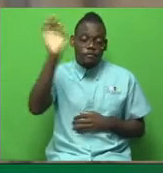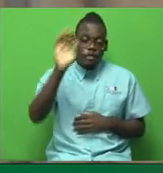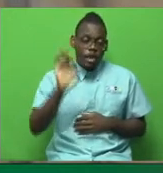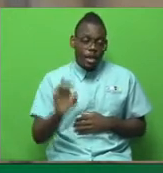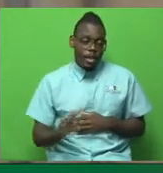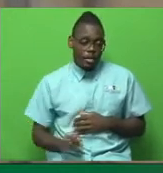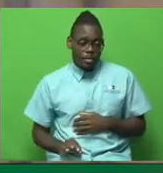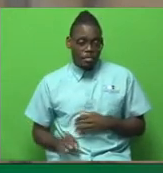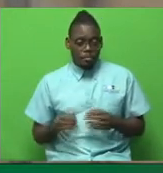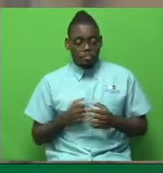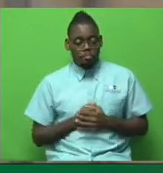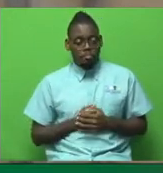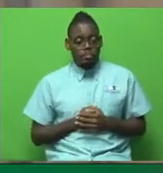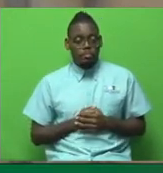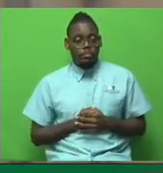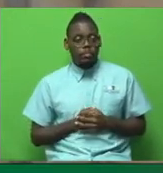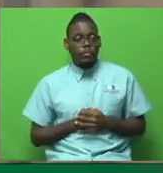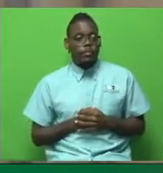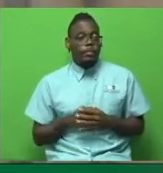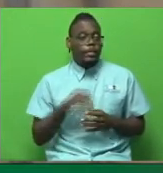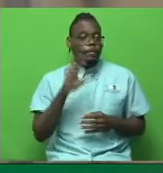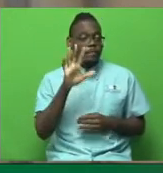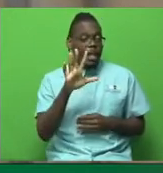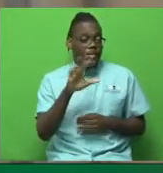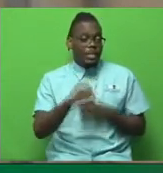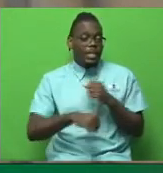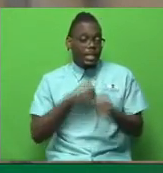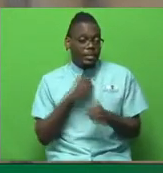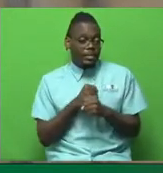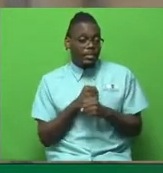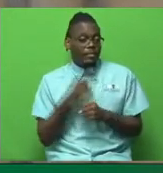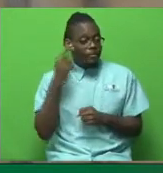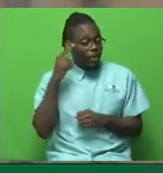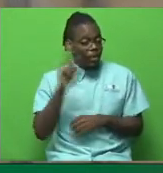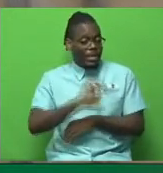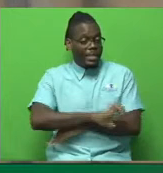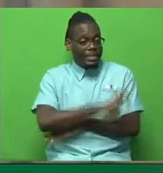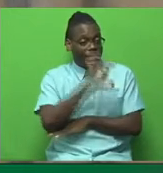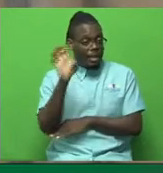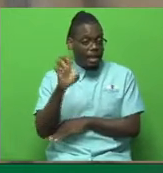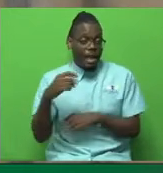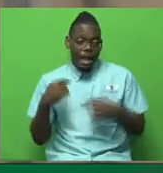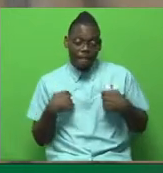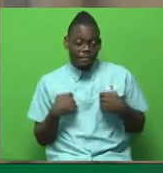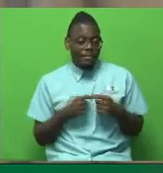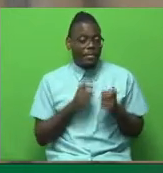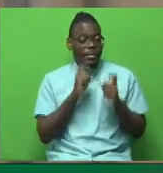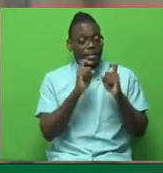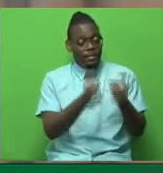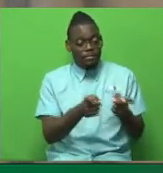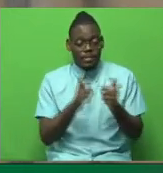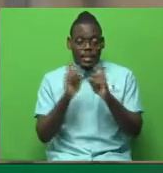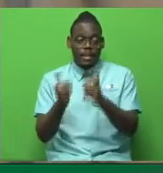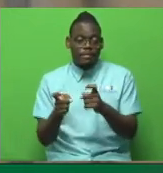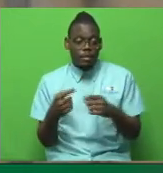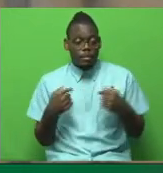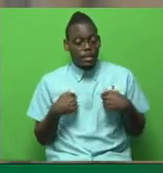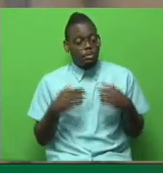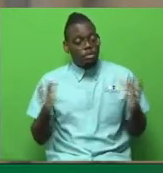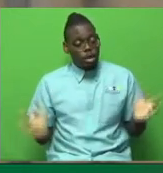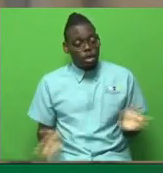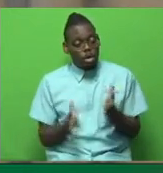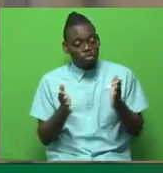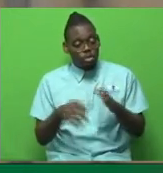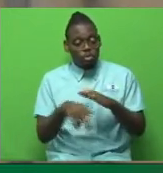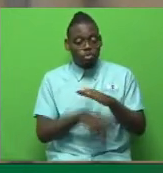ecce going one for five years now poetry slam to introduce literacy encourage that for a primary school spelling bee